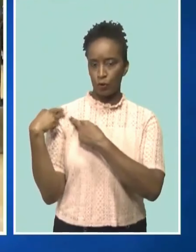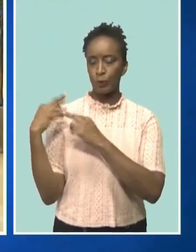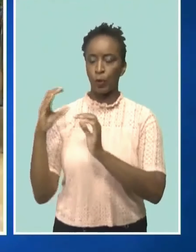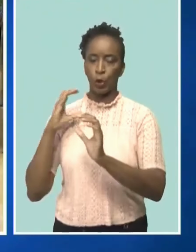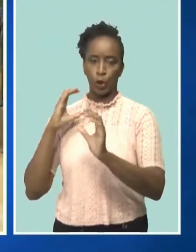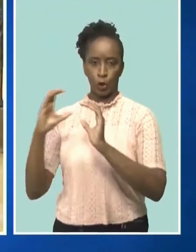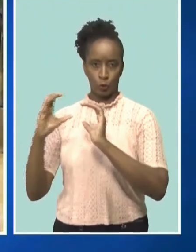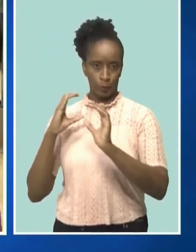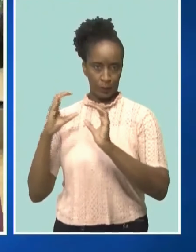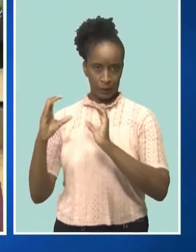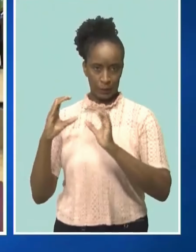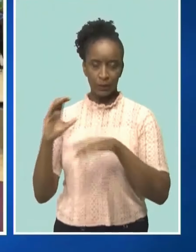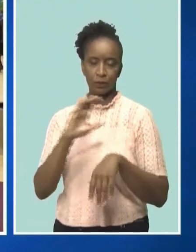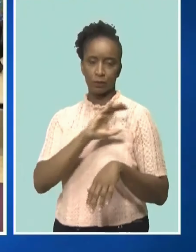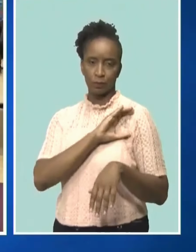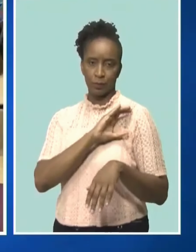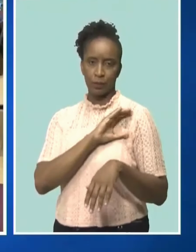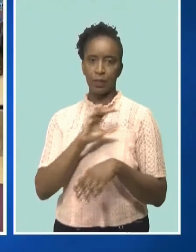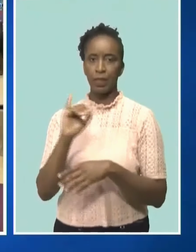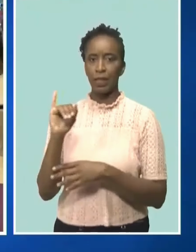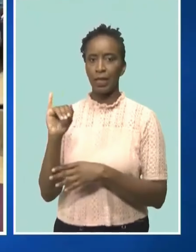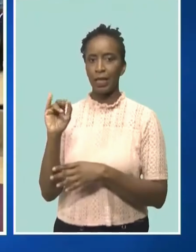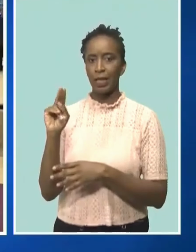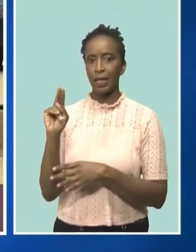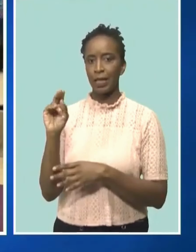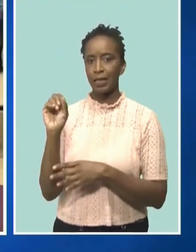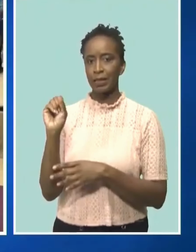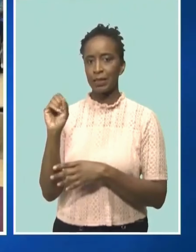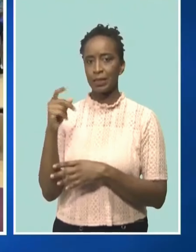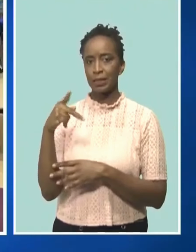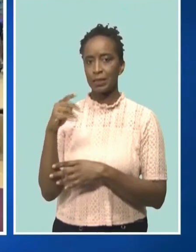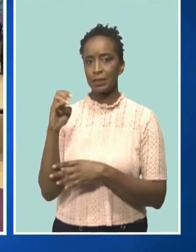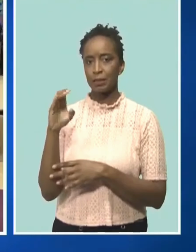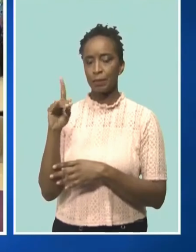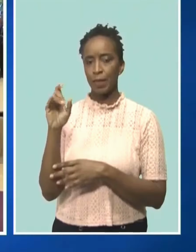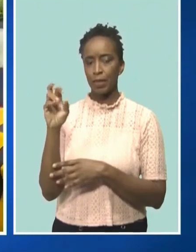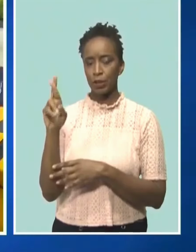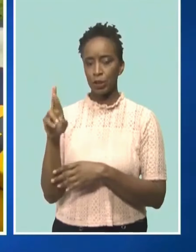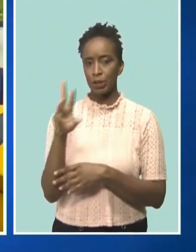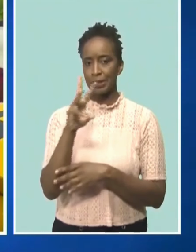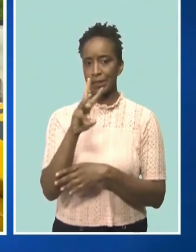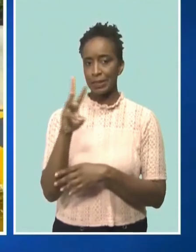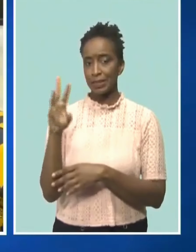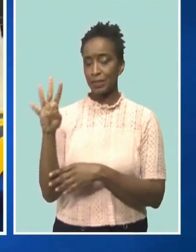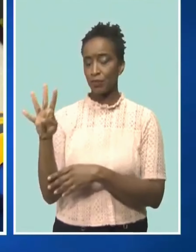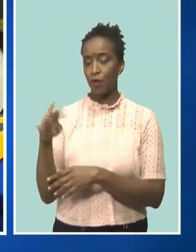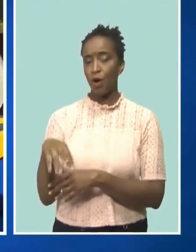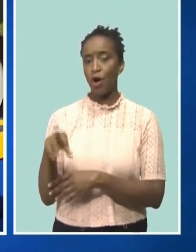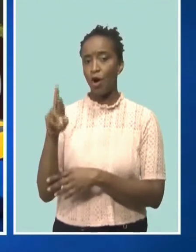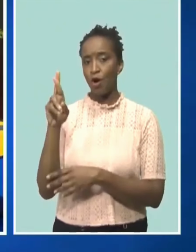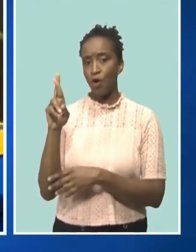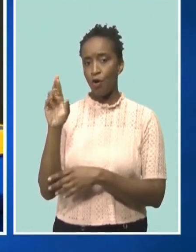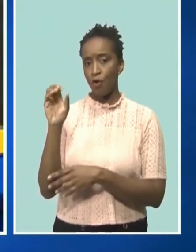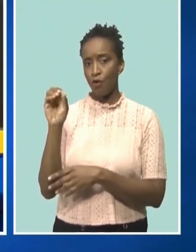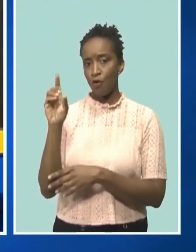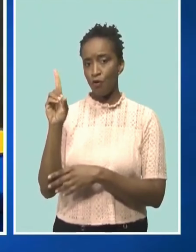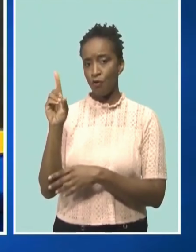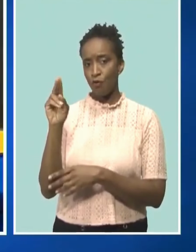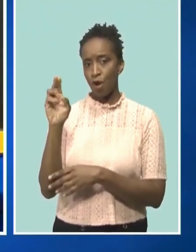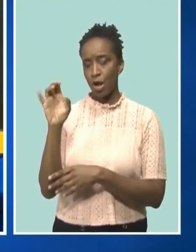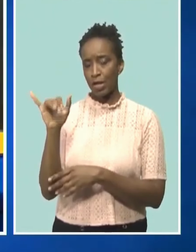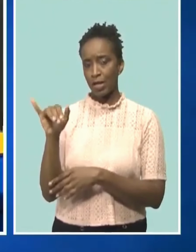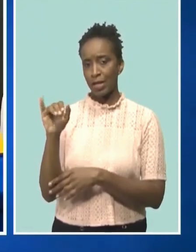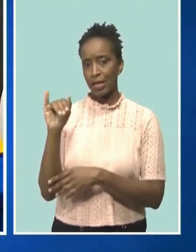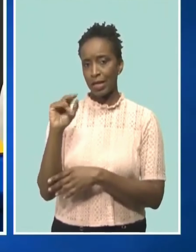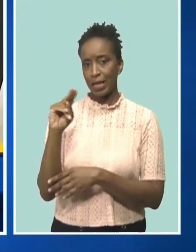Service, Inspector 664 Rodney Inniss. His was the voice of calm reassurance and empathy where necessary